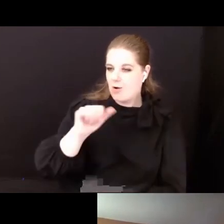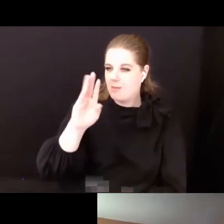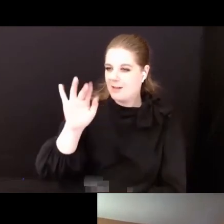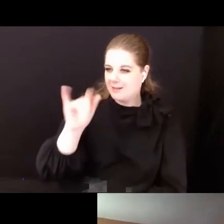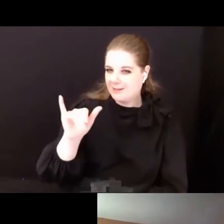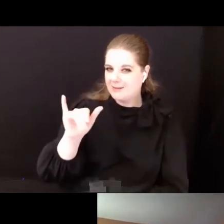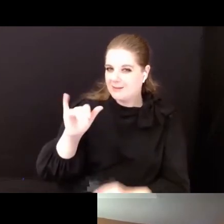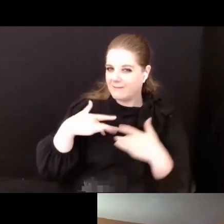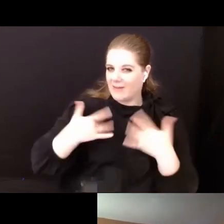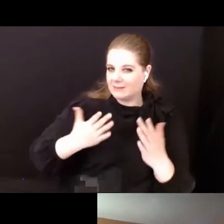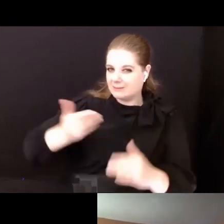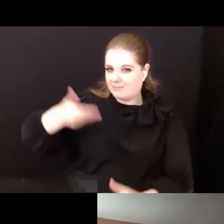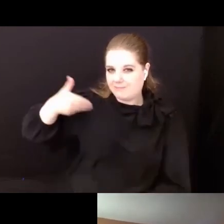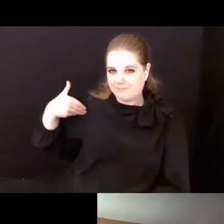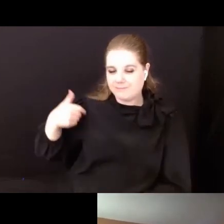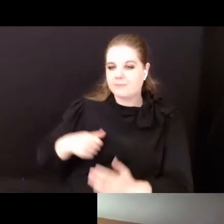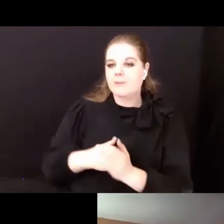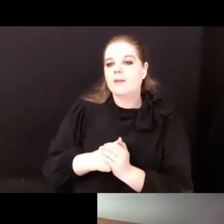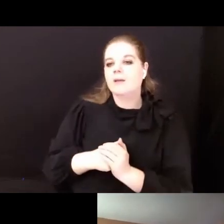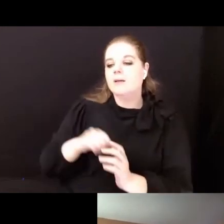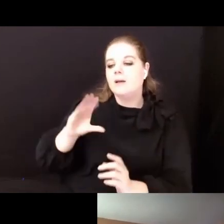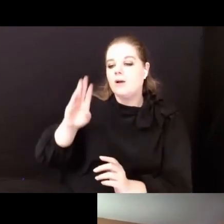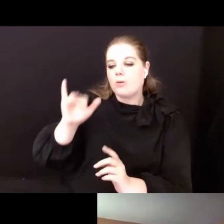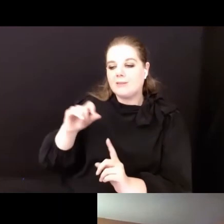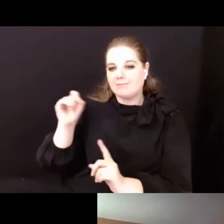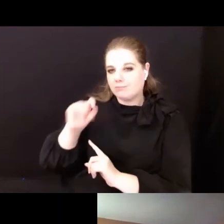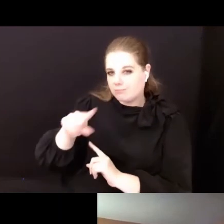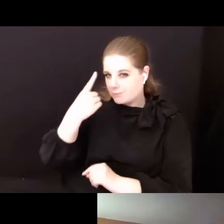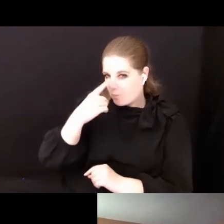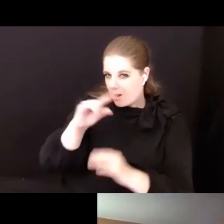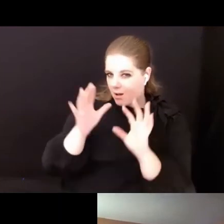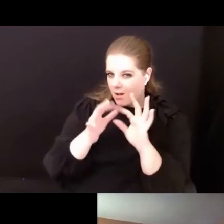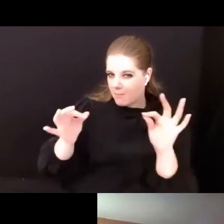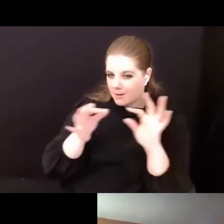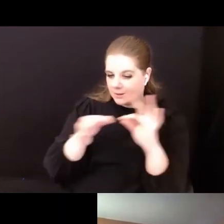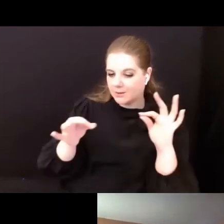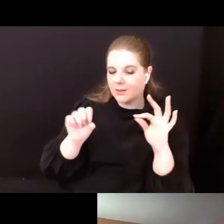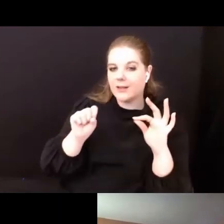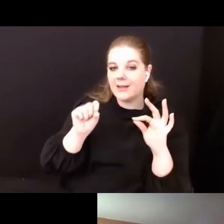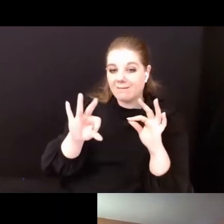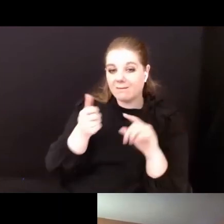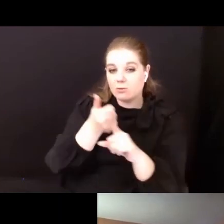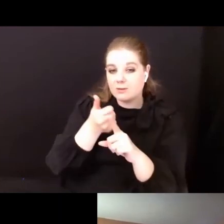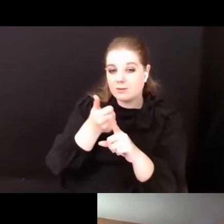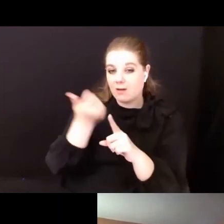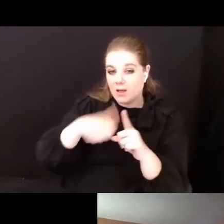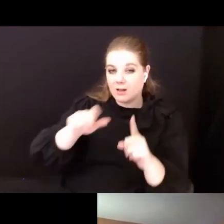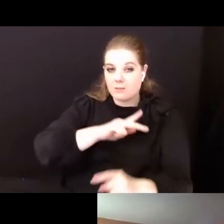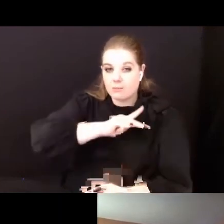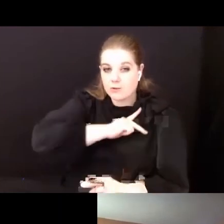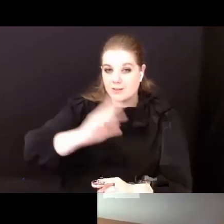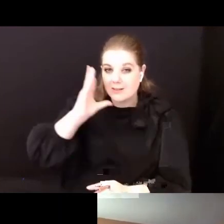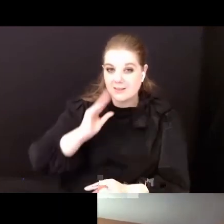past. But he's asking you if you could maybe comment on if you've had any personal experiences of